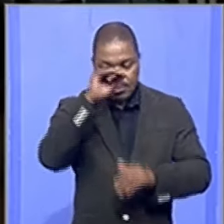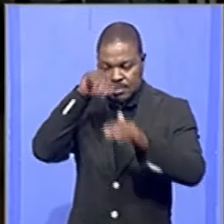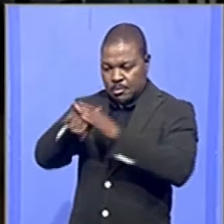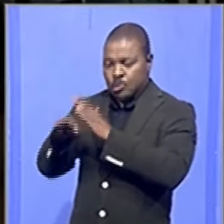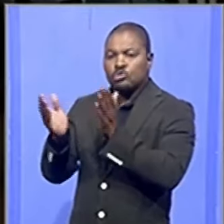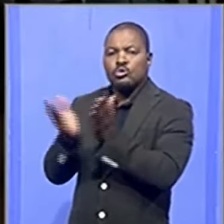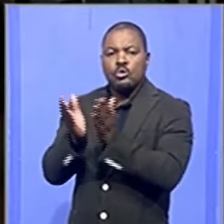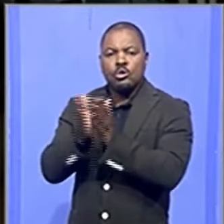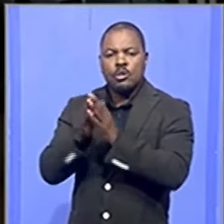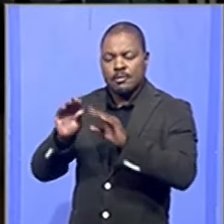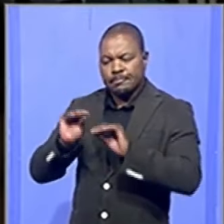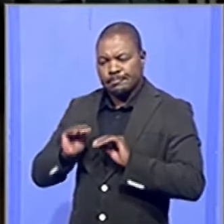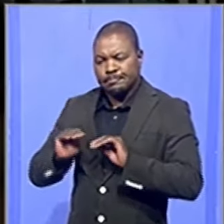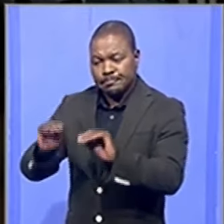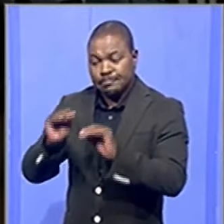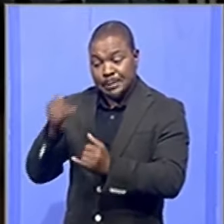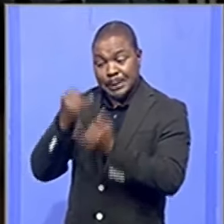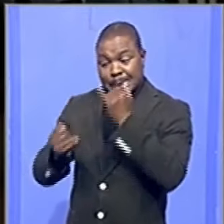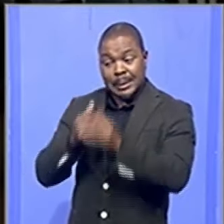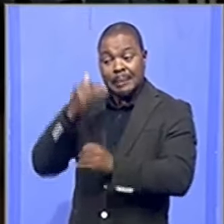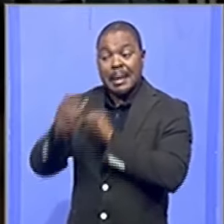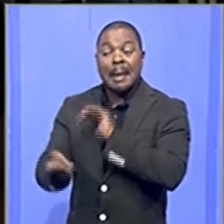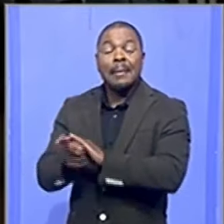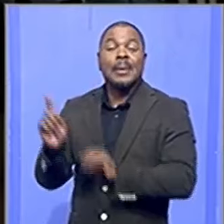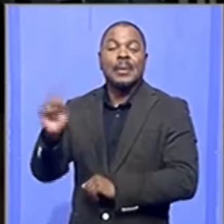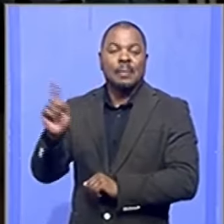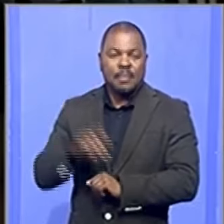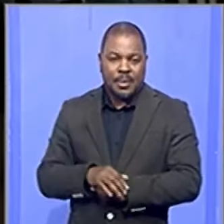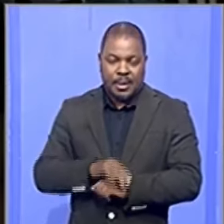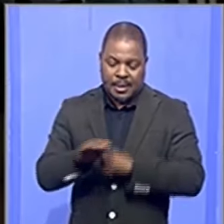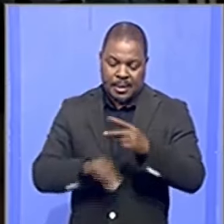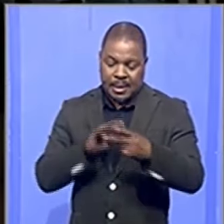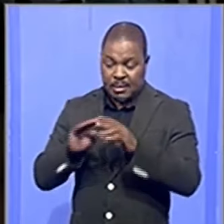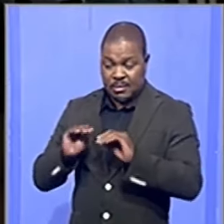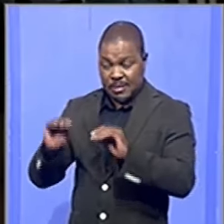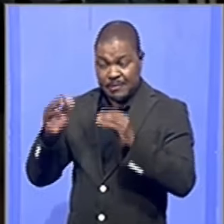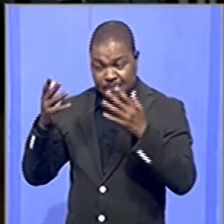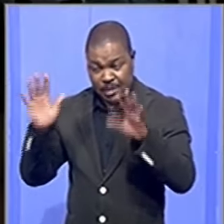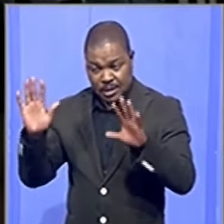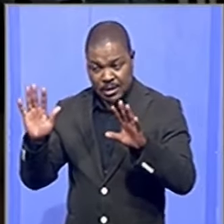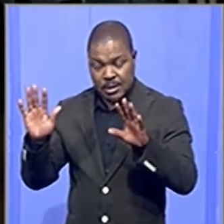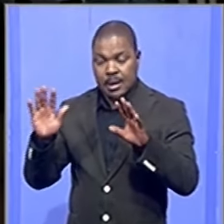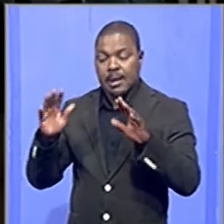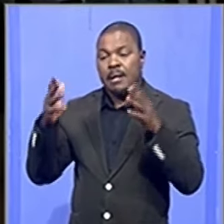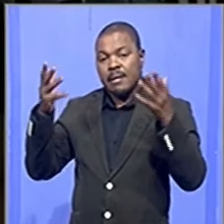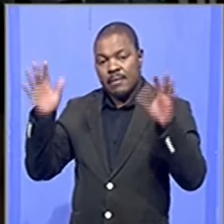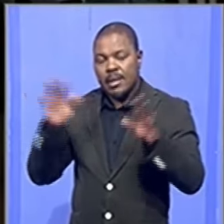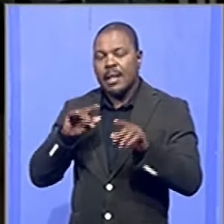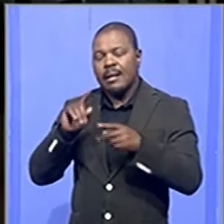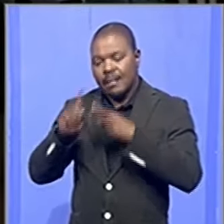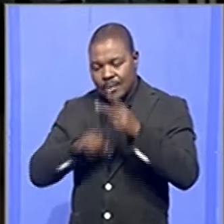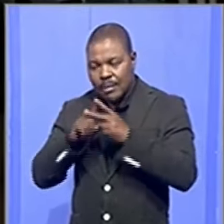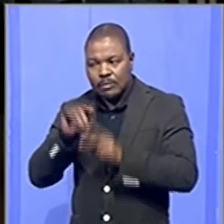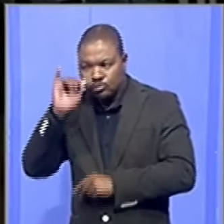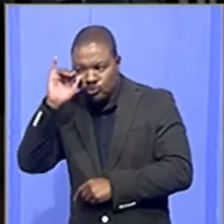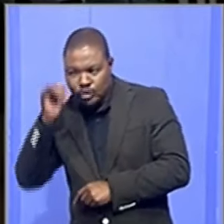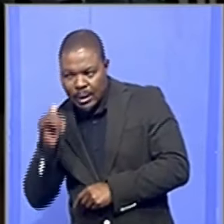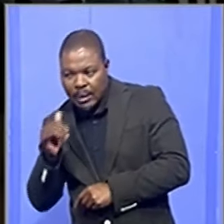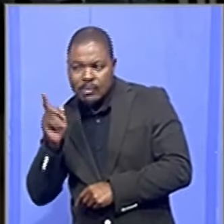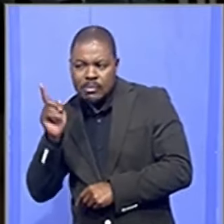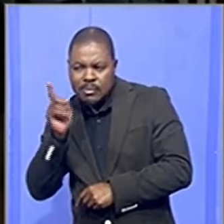rute bana ka ditlamorago tša thobalano ba re go fetša go ba ruta kgwedi e nngwe le nngwe ga ba fetša go ba ruta ba ba lekole a bone gore